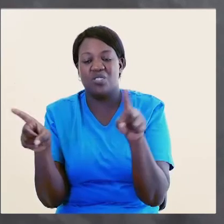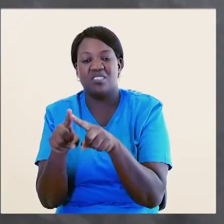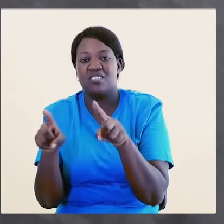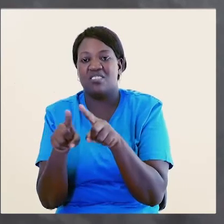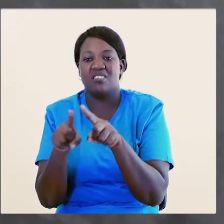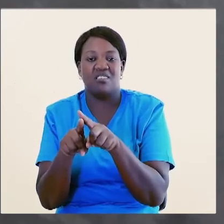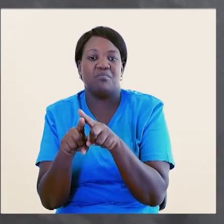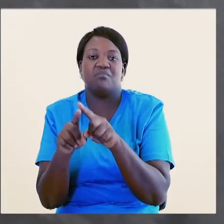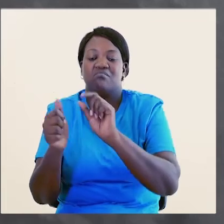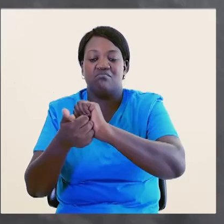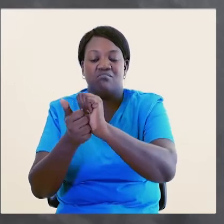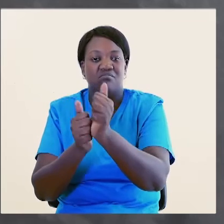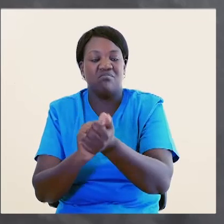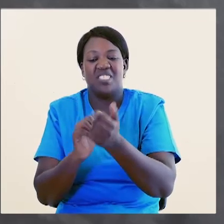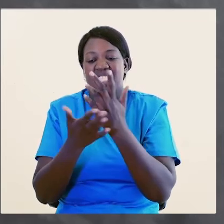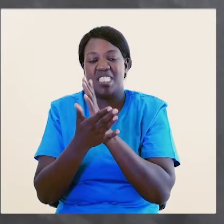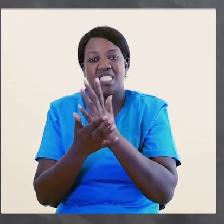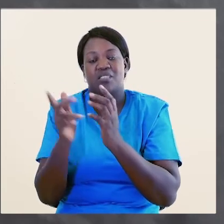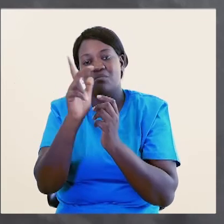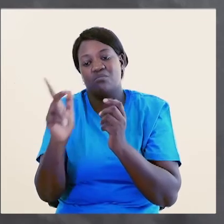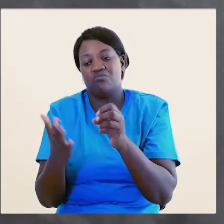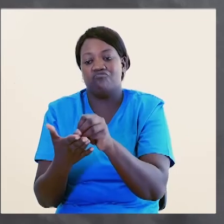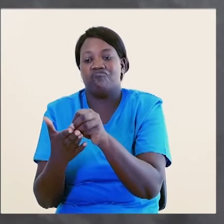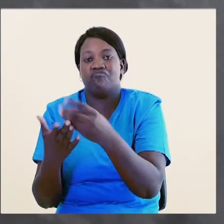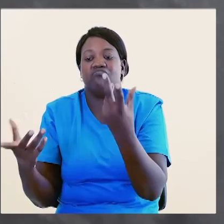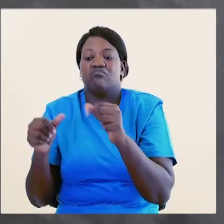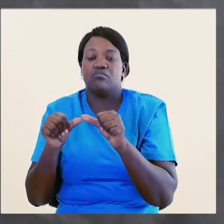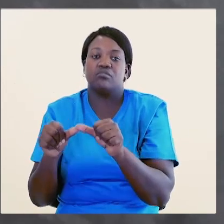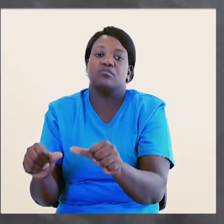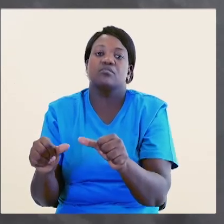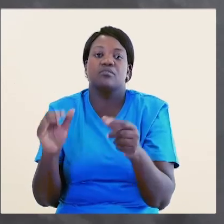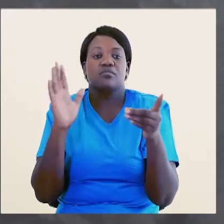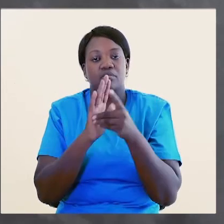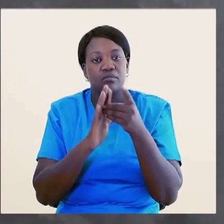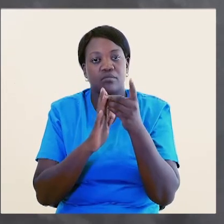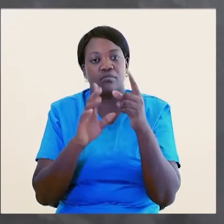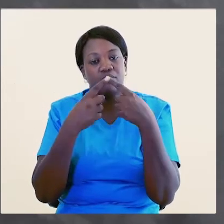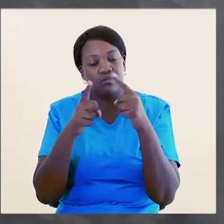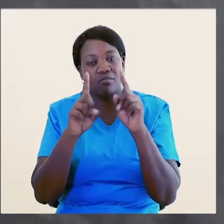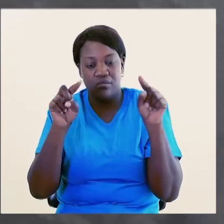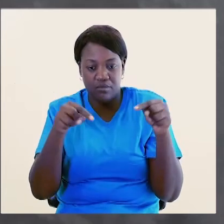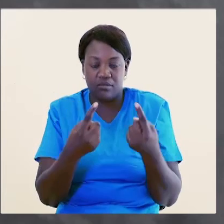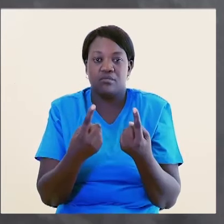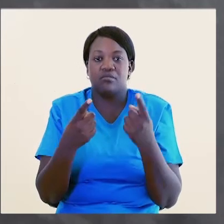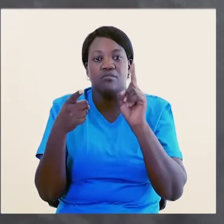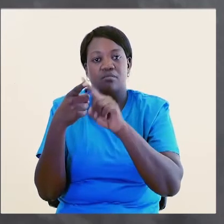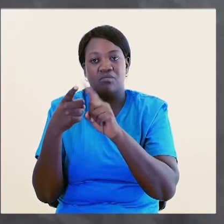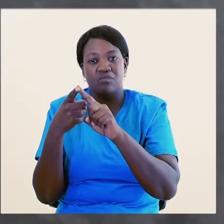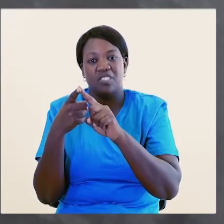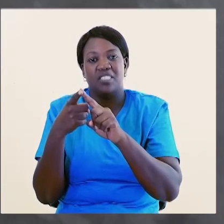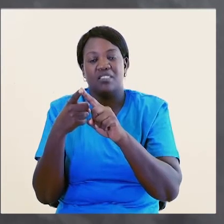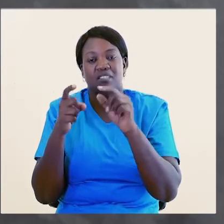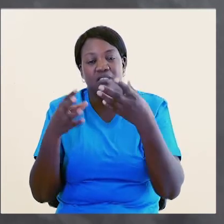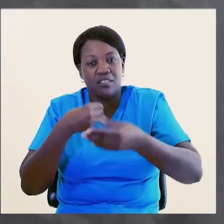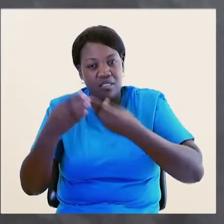equally, and it can make some people worse off. Development involves several processes, which are economic